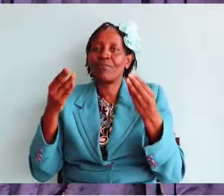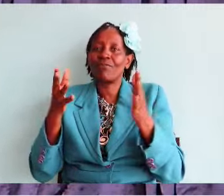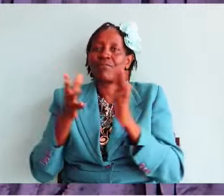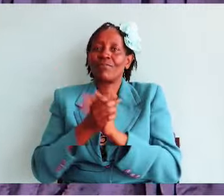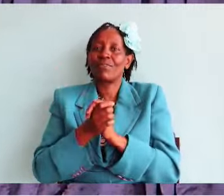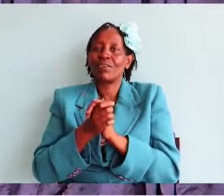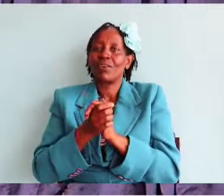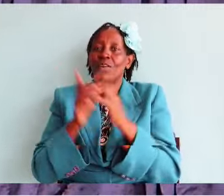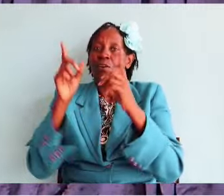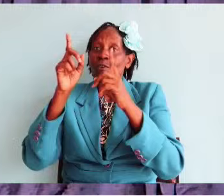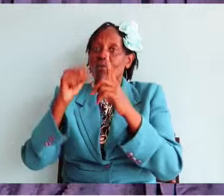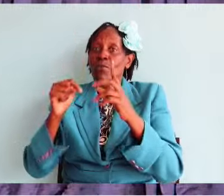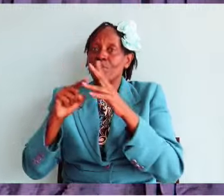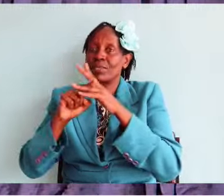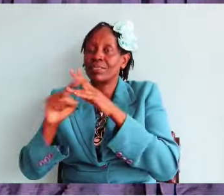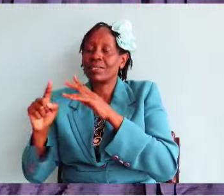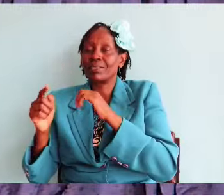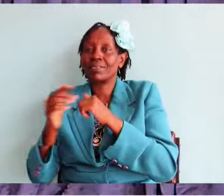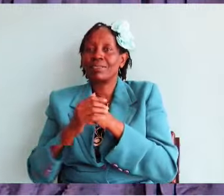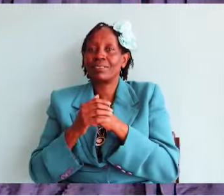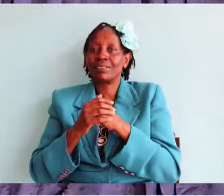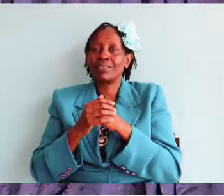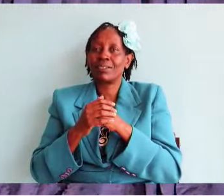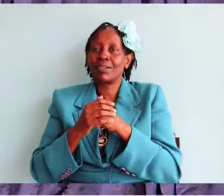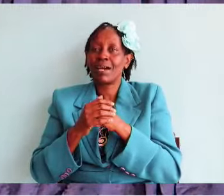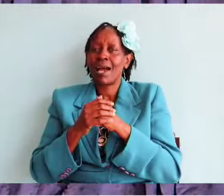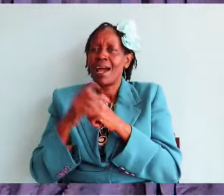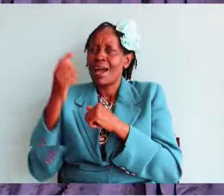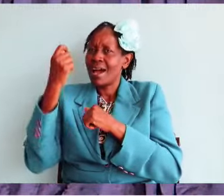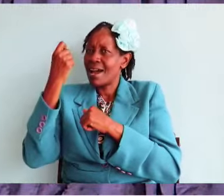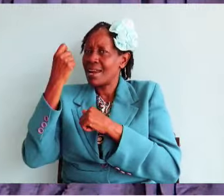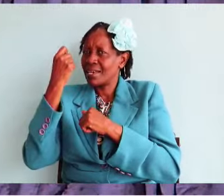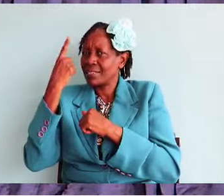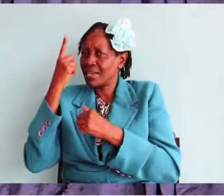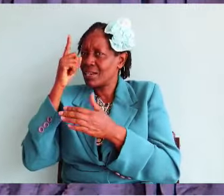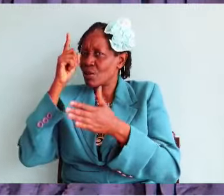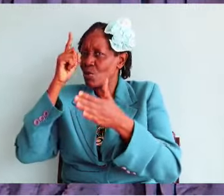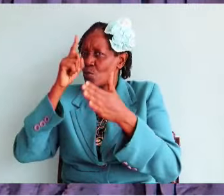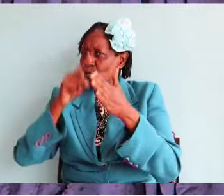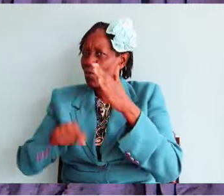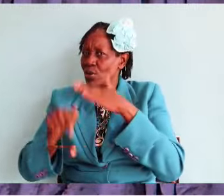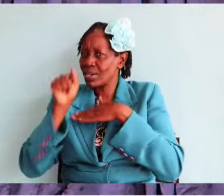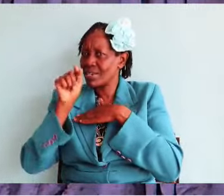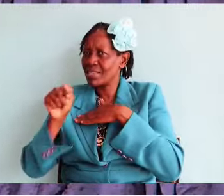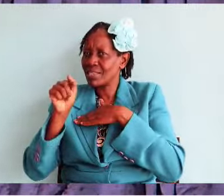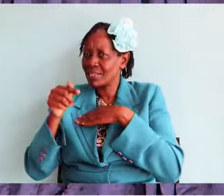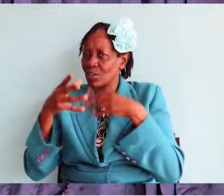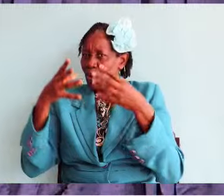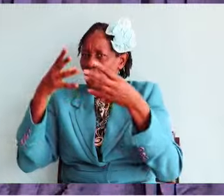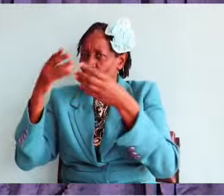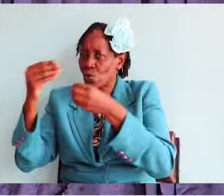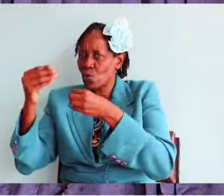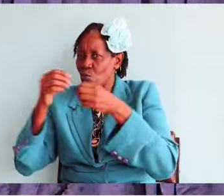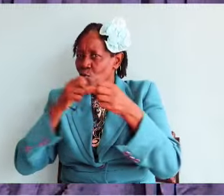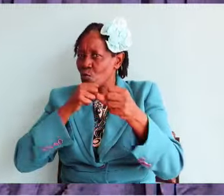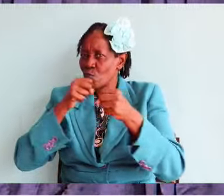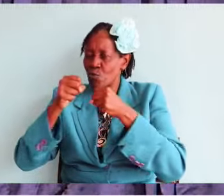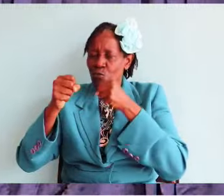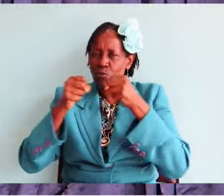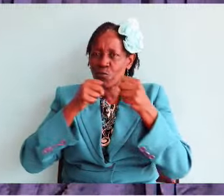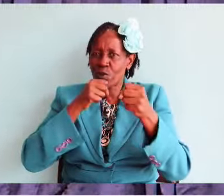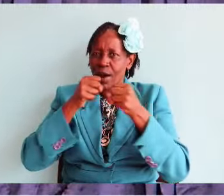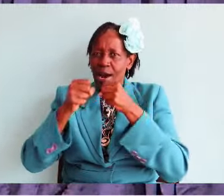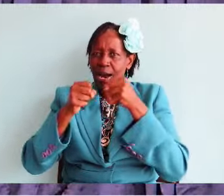From the very beginning, he should understand that he is not going to fight. Someone is there fighting.